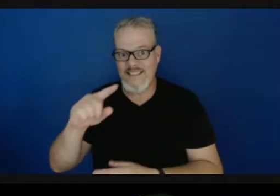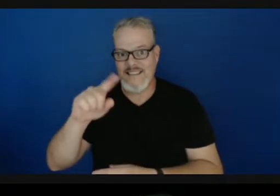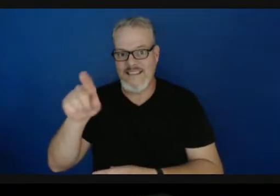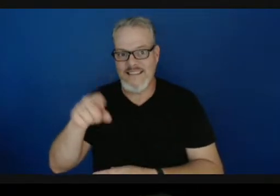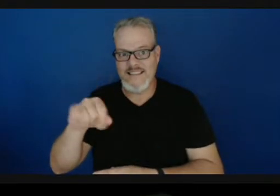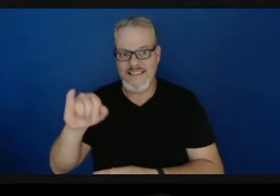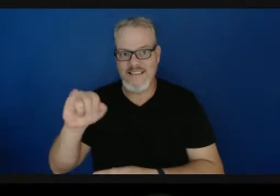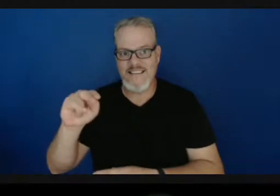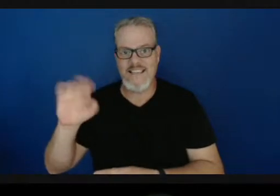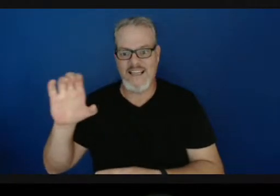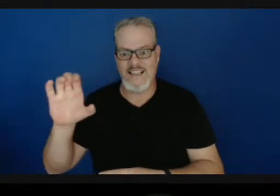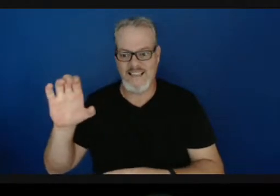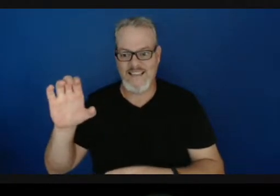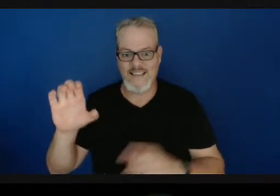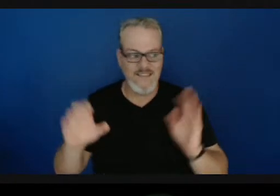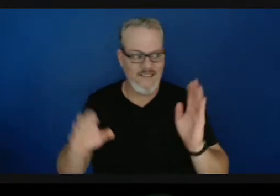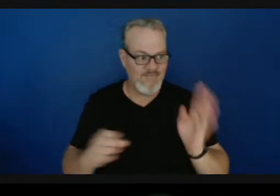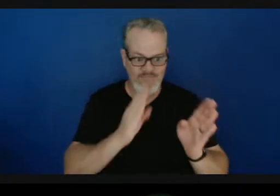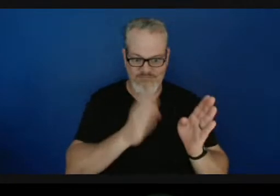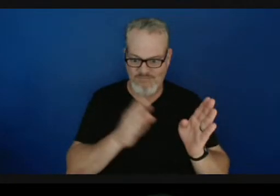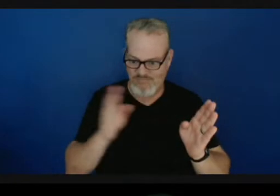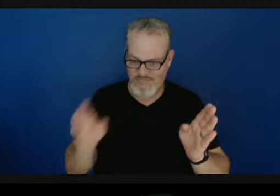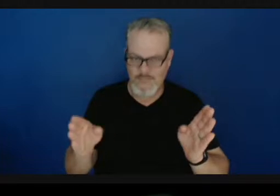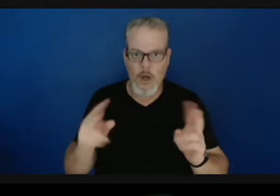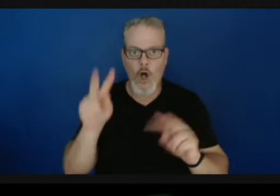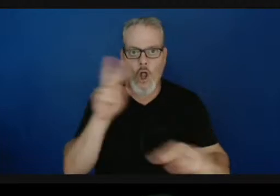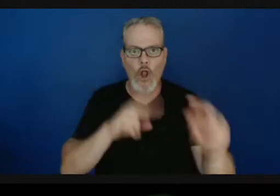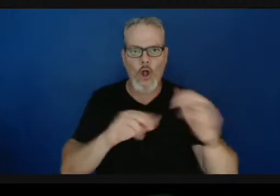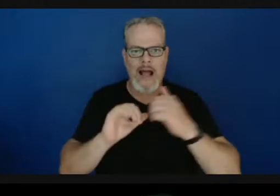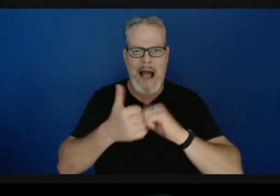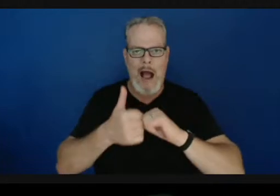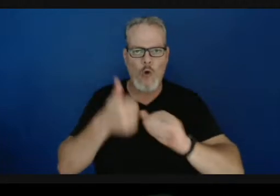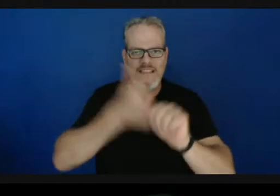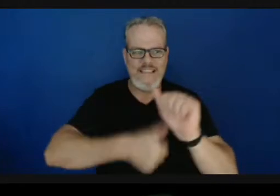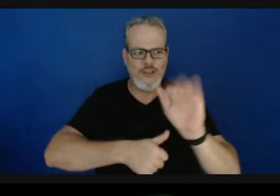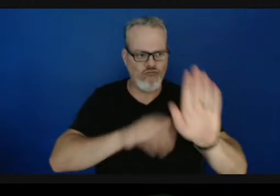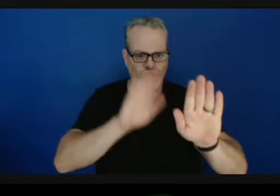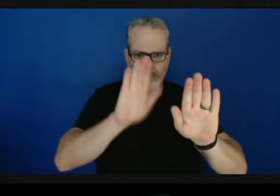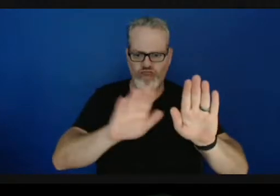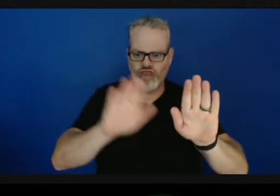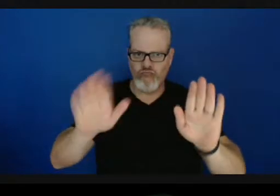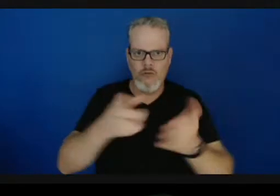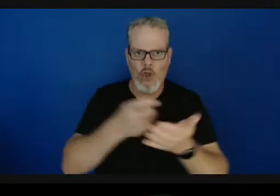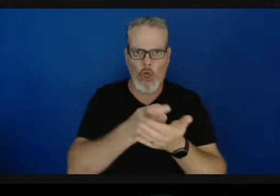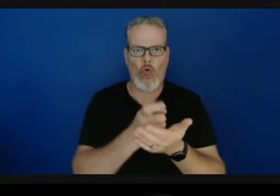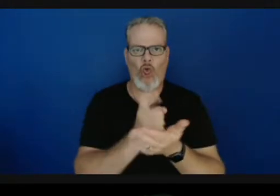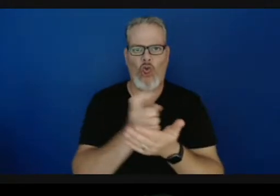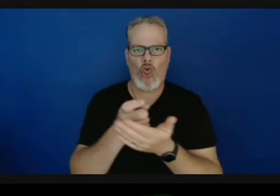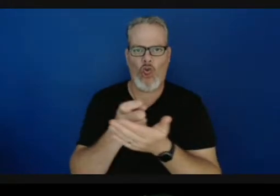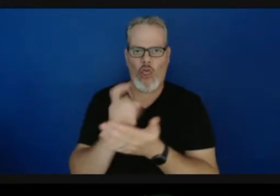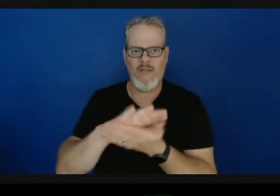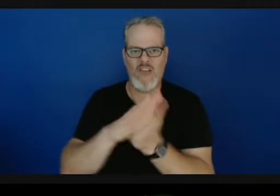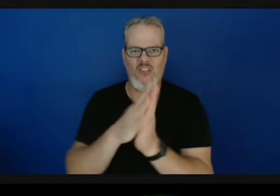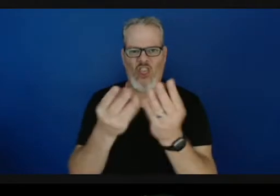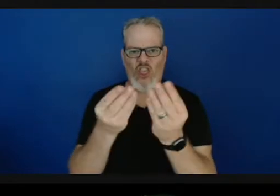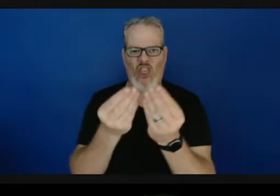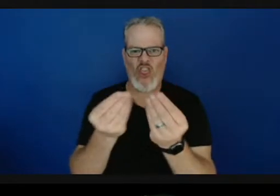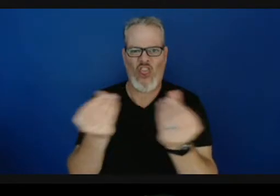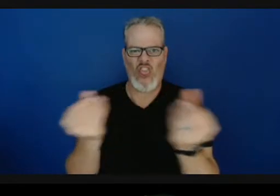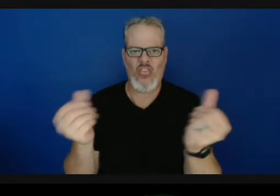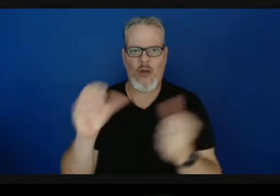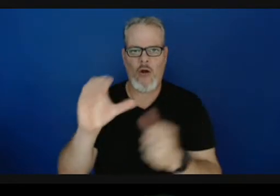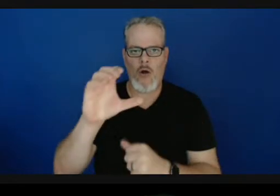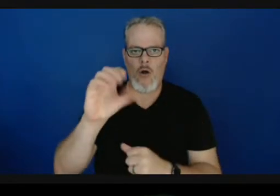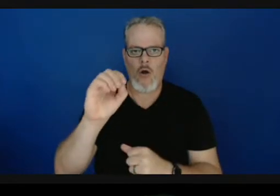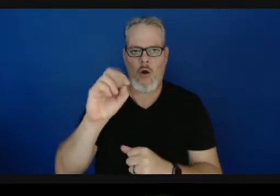metals for how they corrode. And what they're basically doing is after that full year, they're taking it and scraping off or